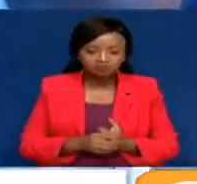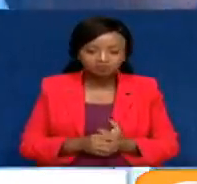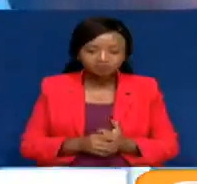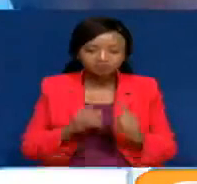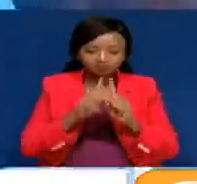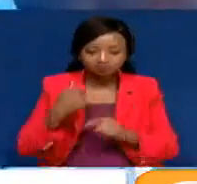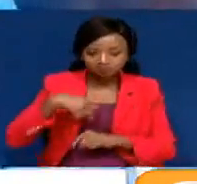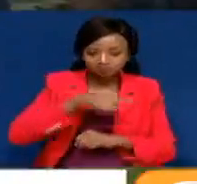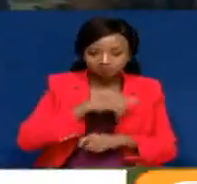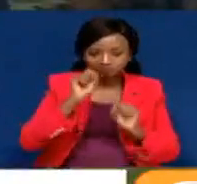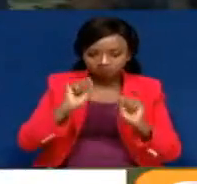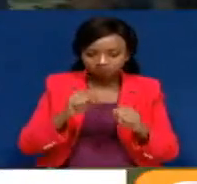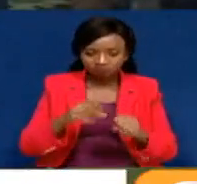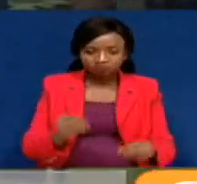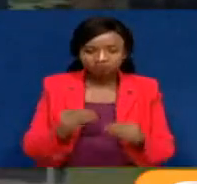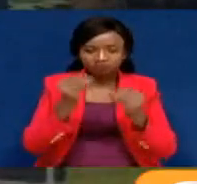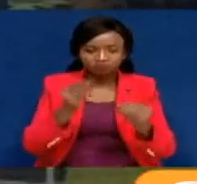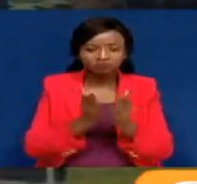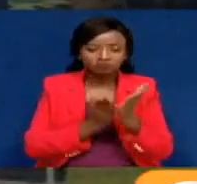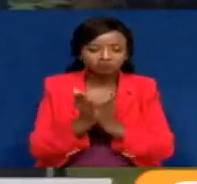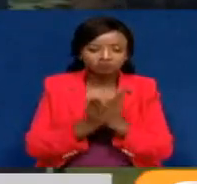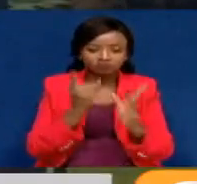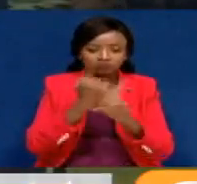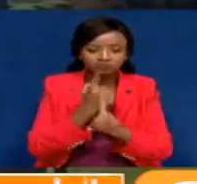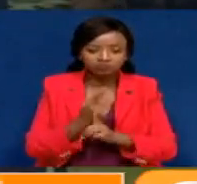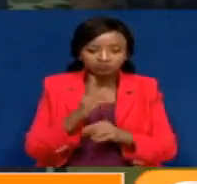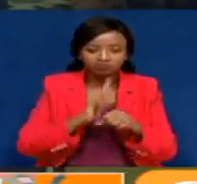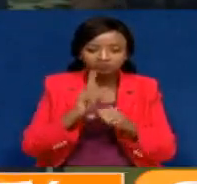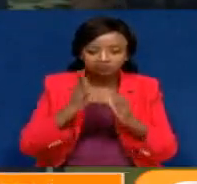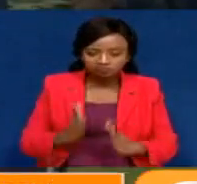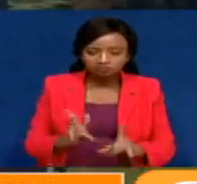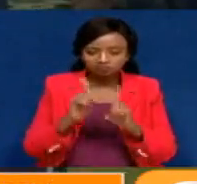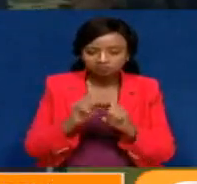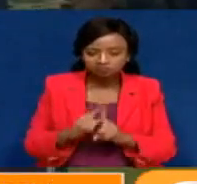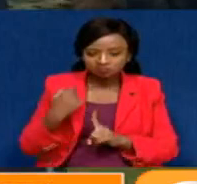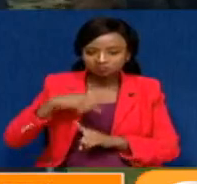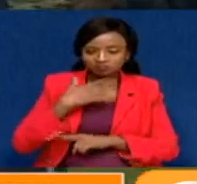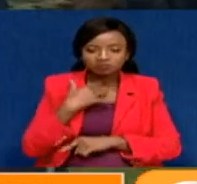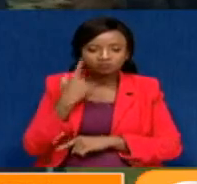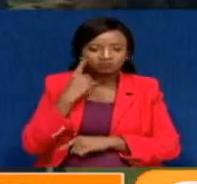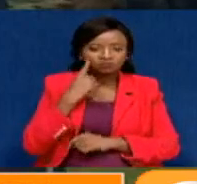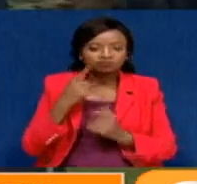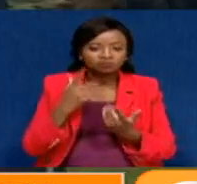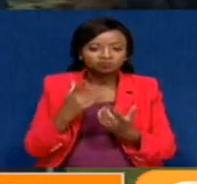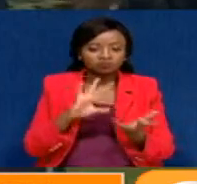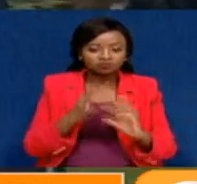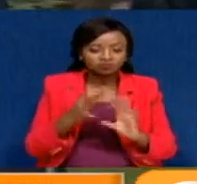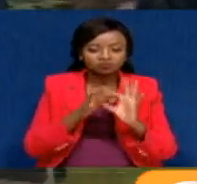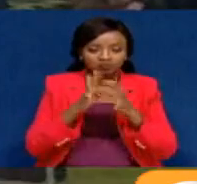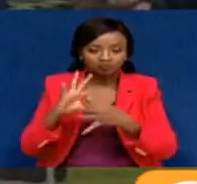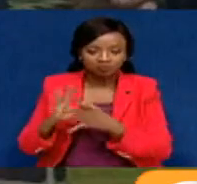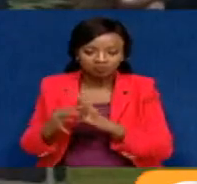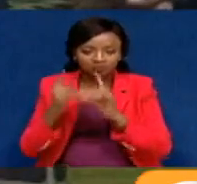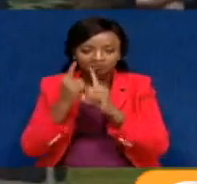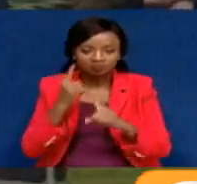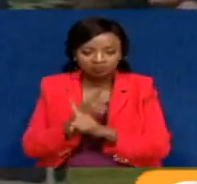are able to offer cloud services for various users, and we are also looking at connecting with various technology companies